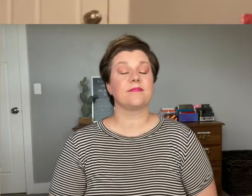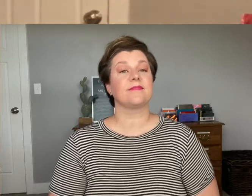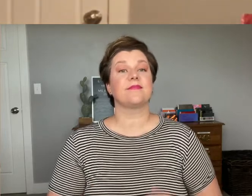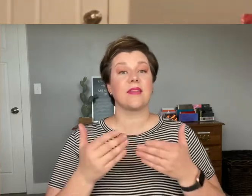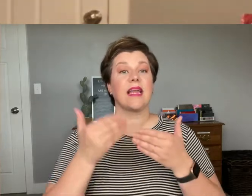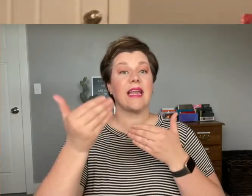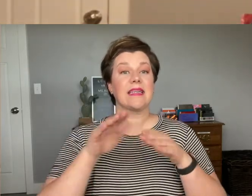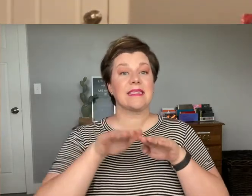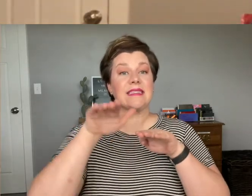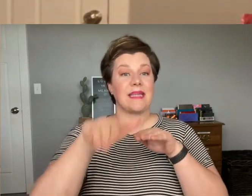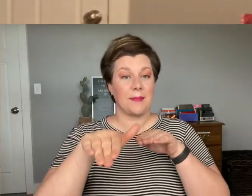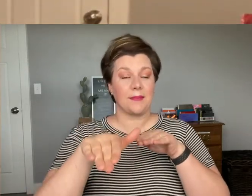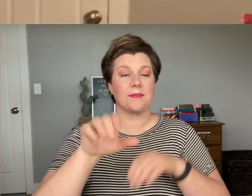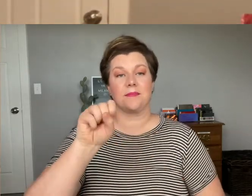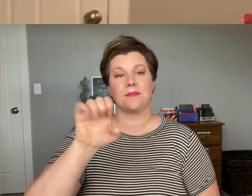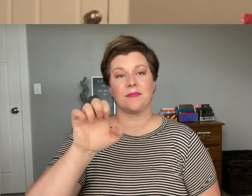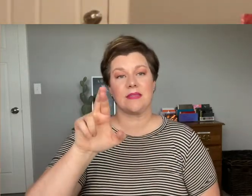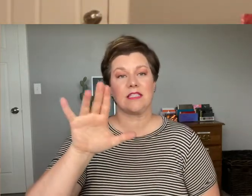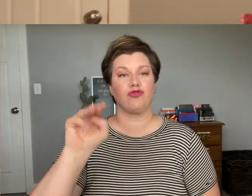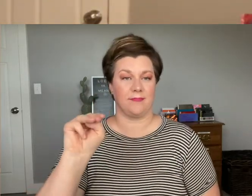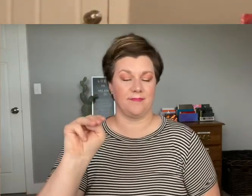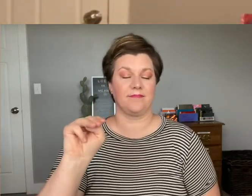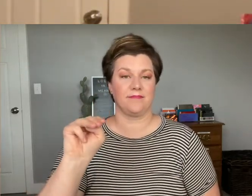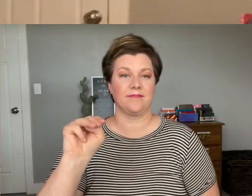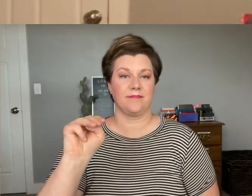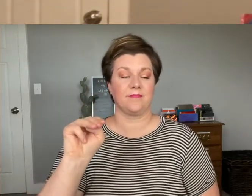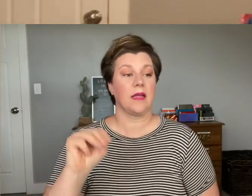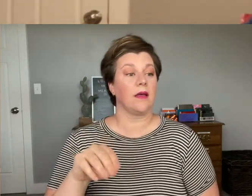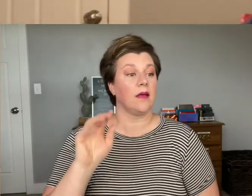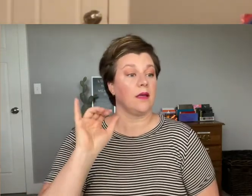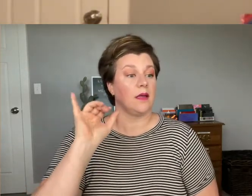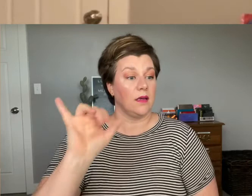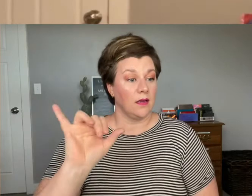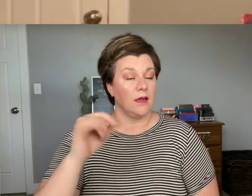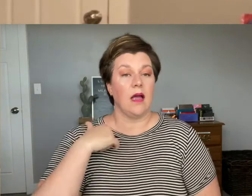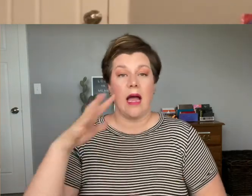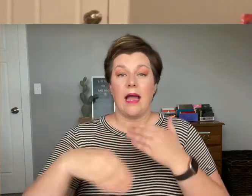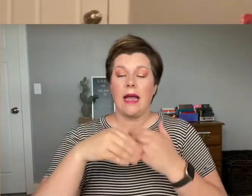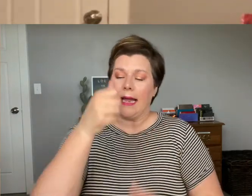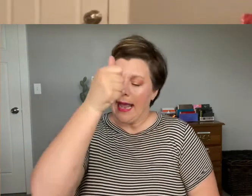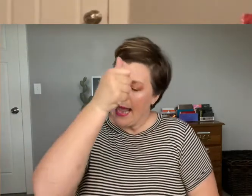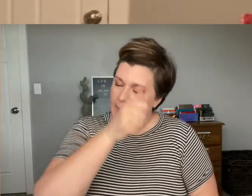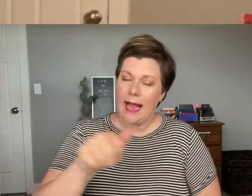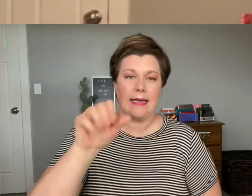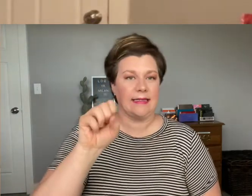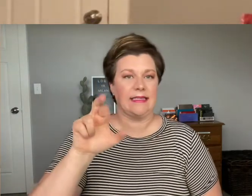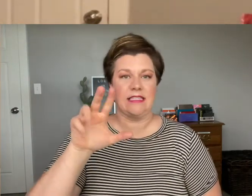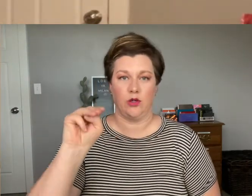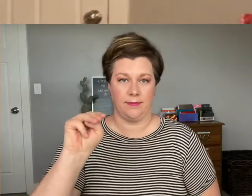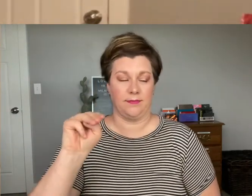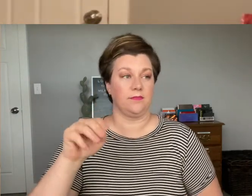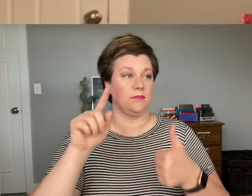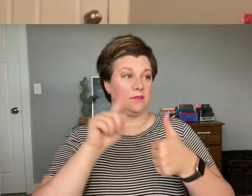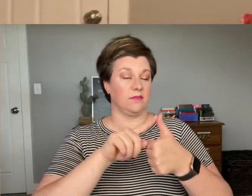And the next step in the system is a serum. This is when I am going to add any